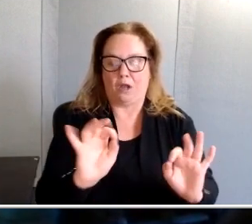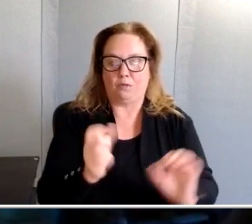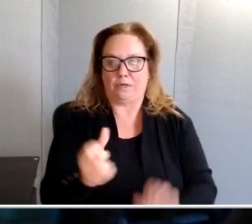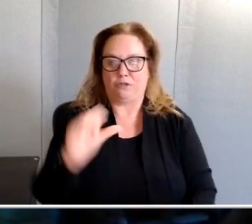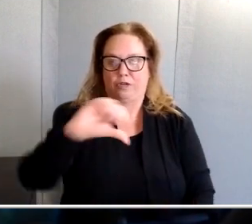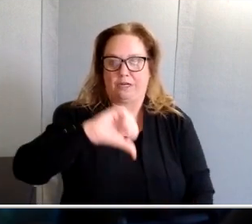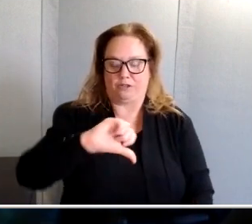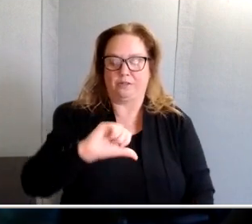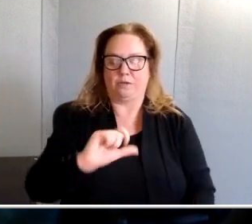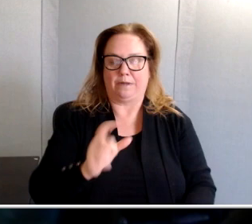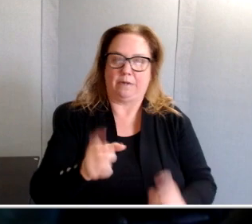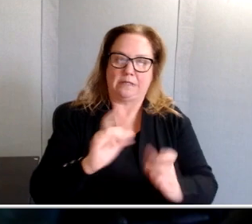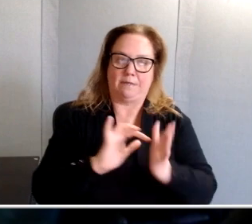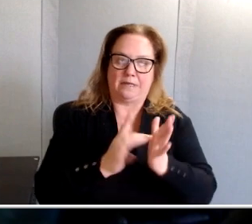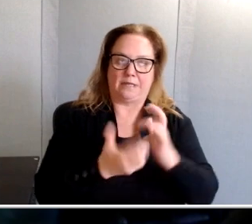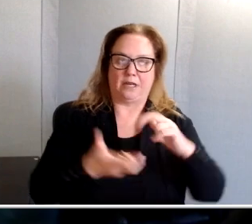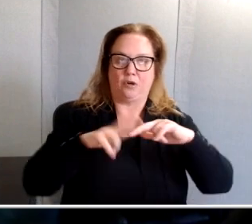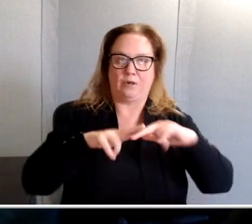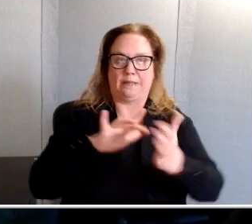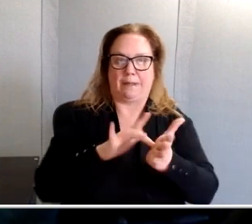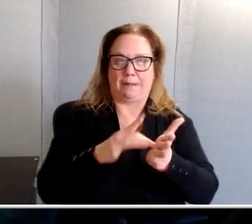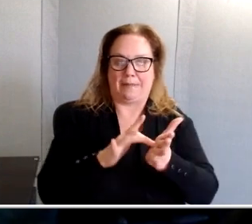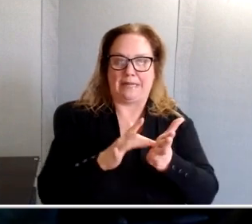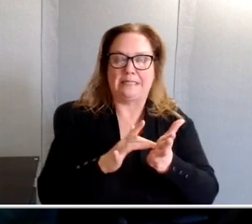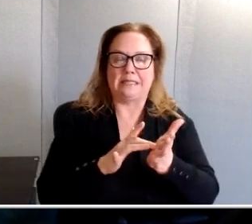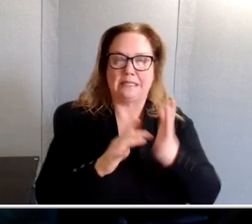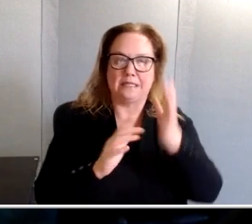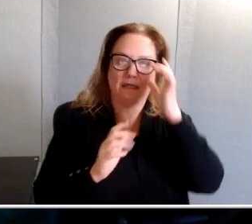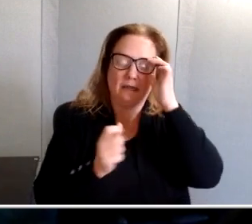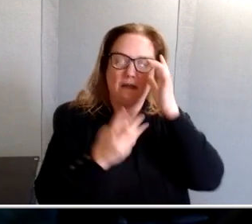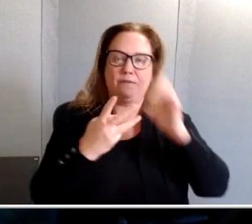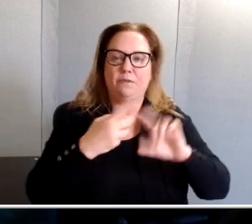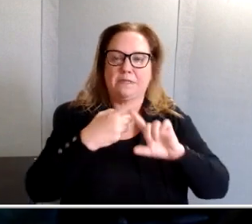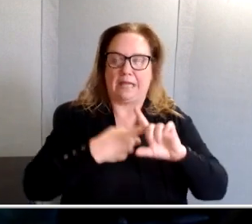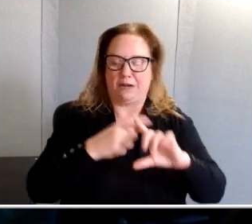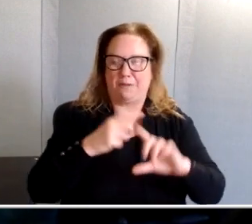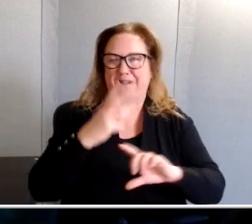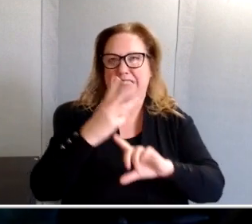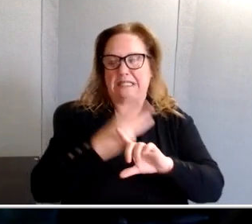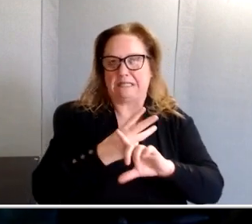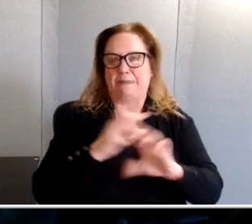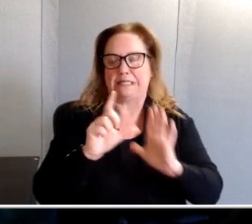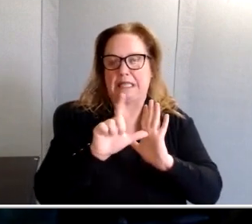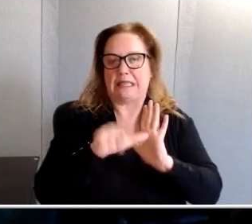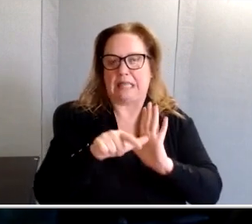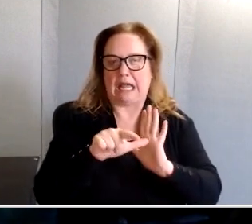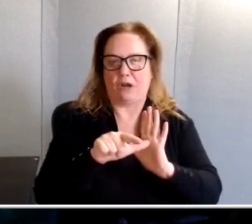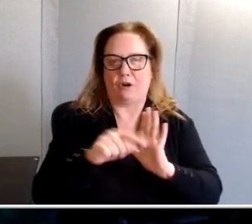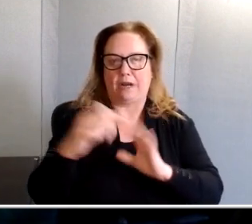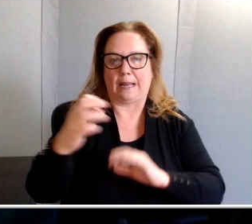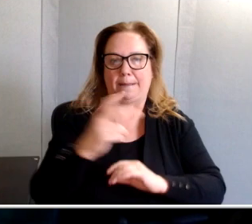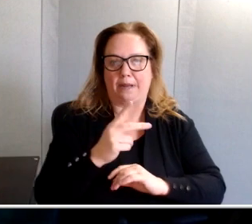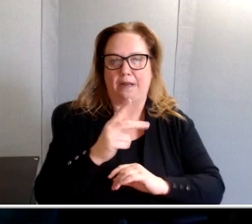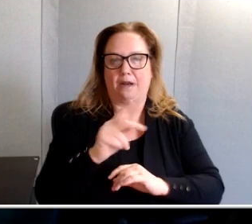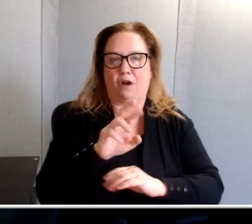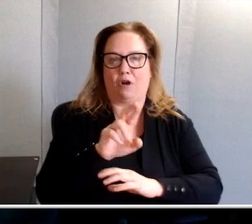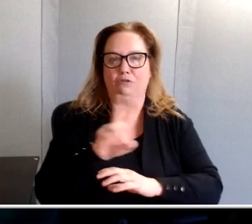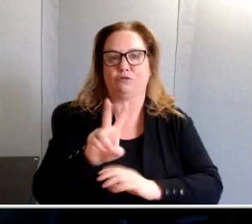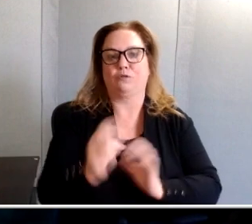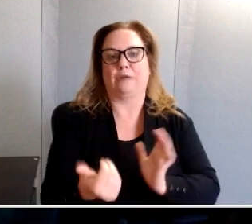that medically, just increasing some medications. And a few months later, I think about 6 months out, I came back R2